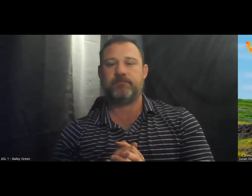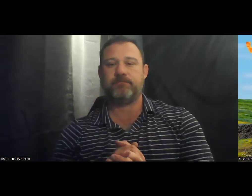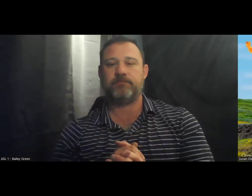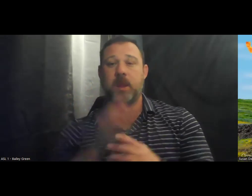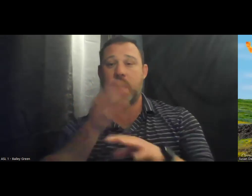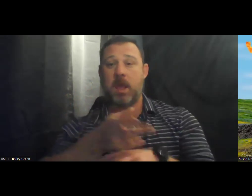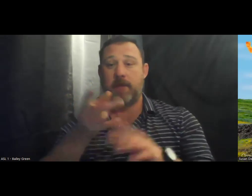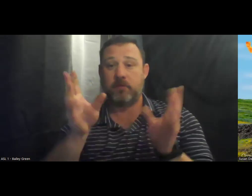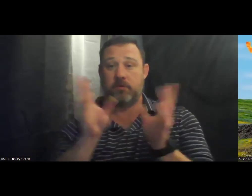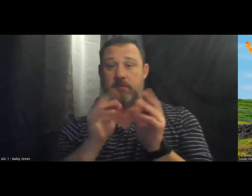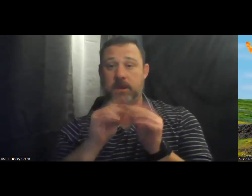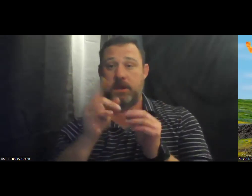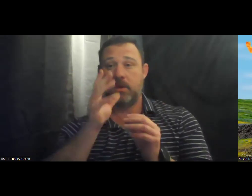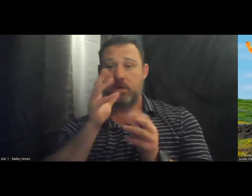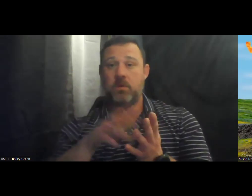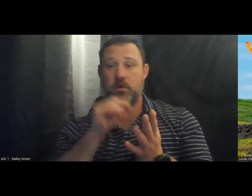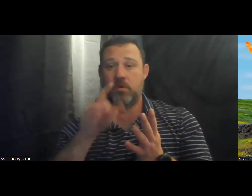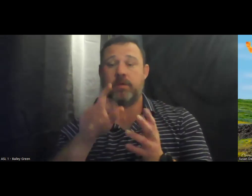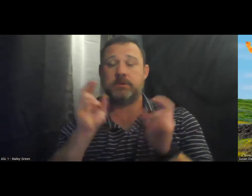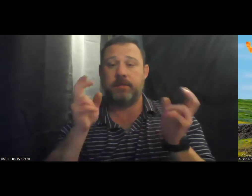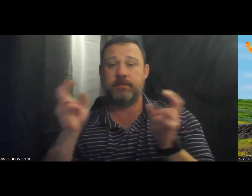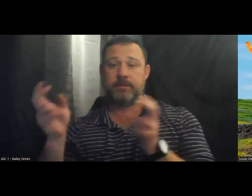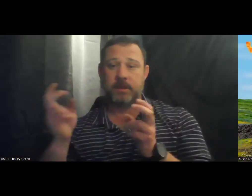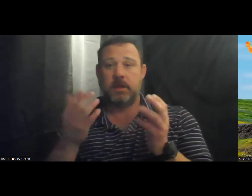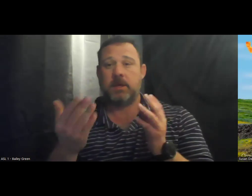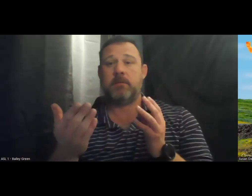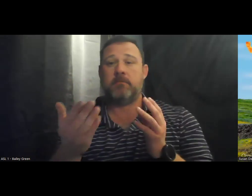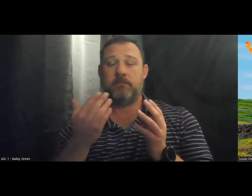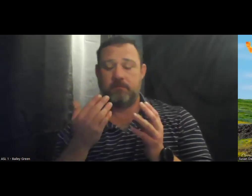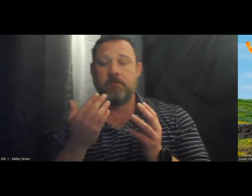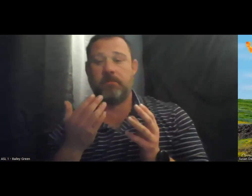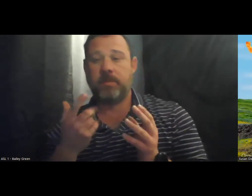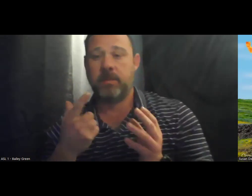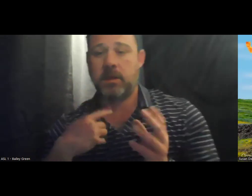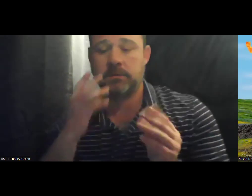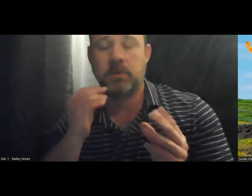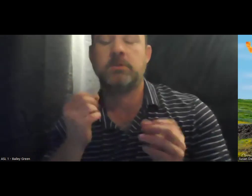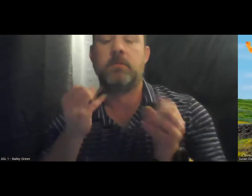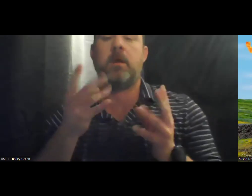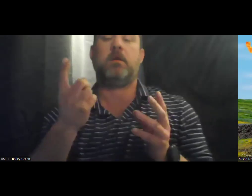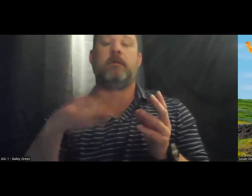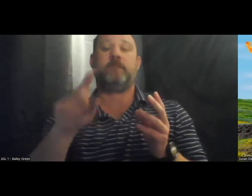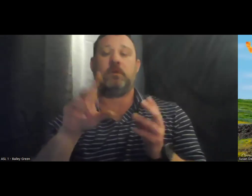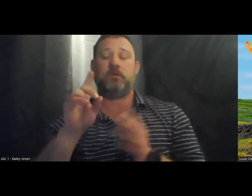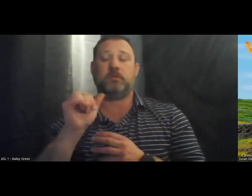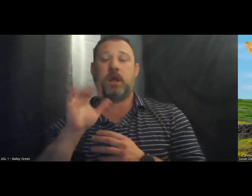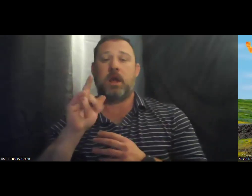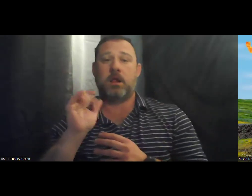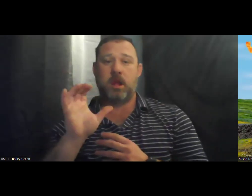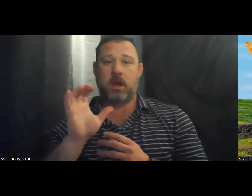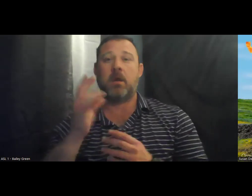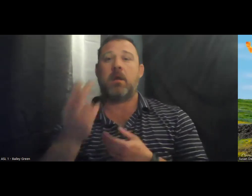After this meeting, you're all going to learn, this was a theme that really came through for me and many of you on DACLAC and many